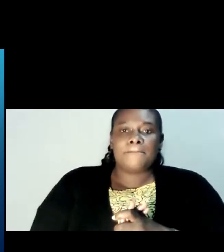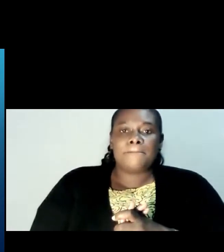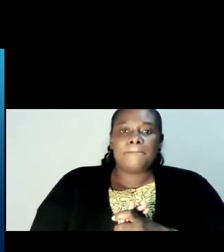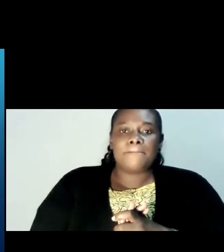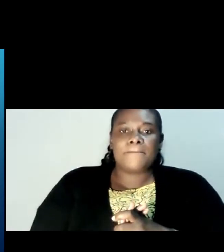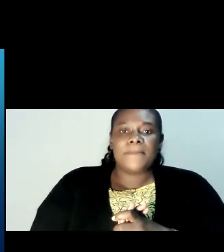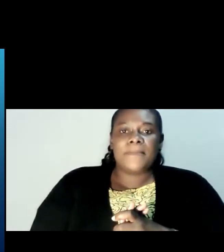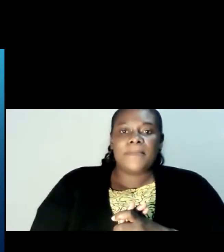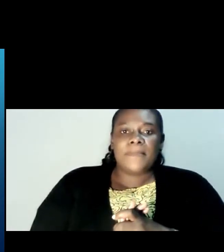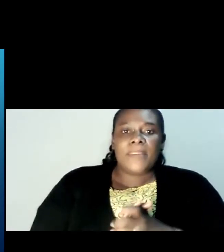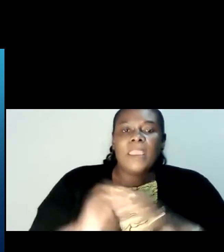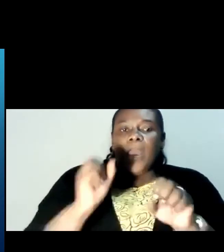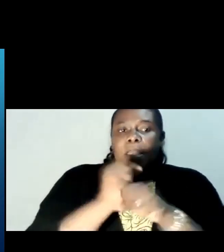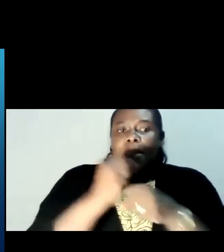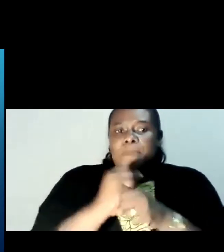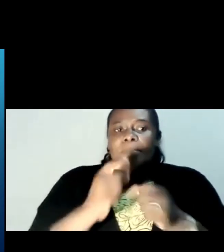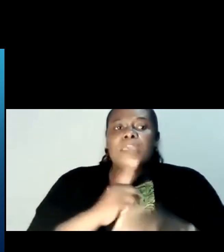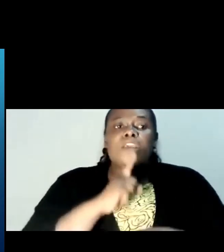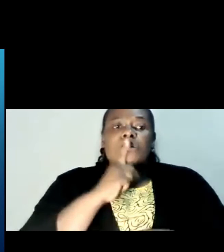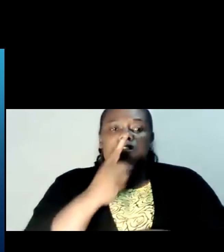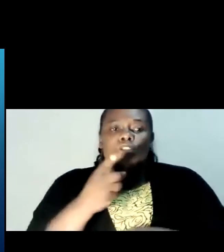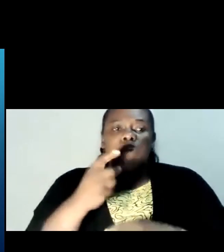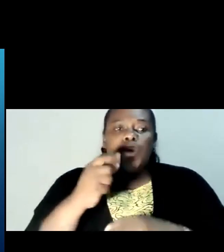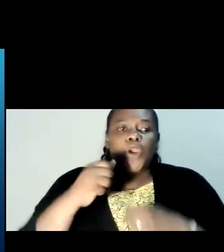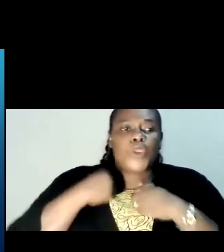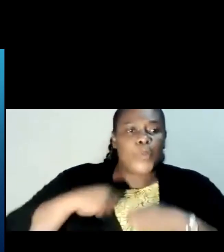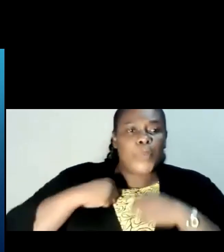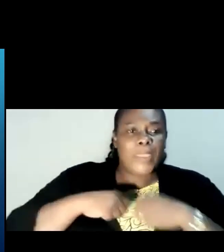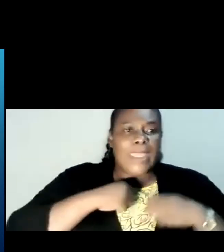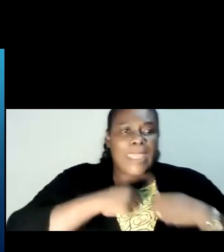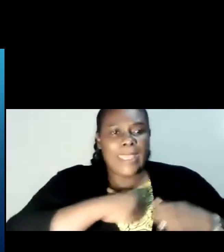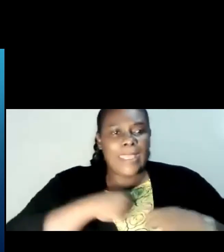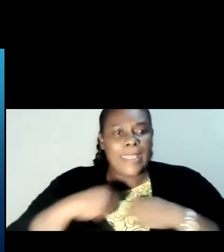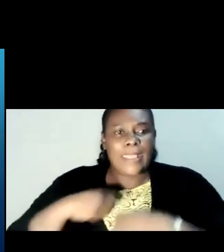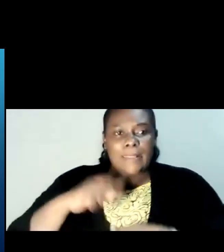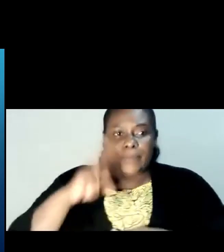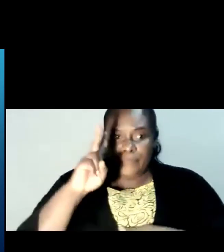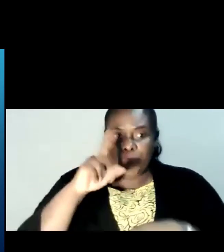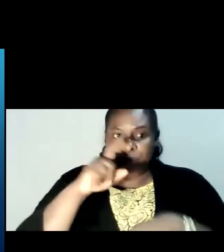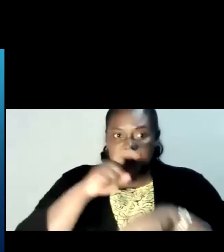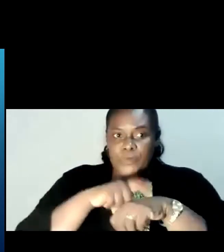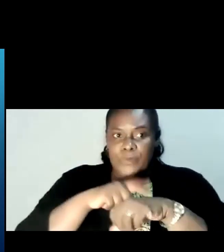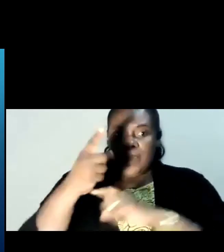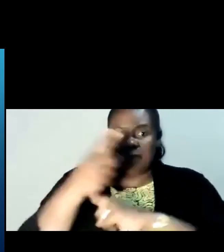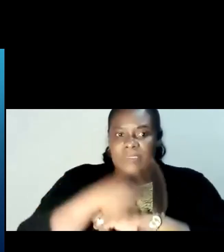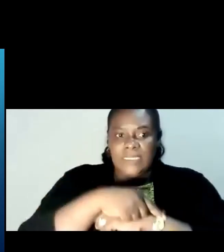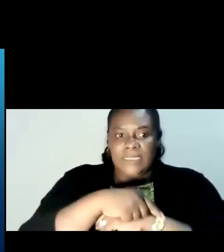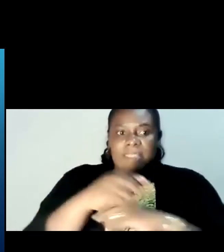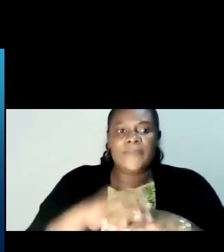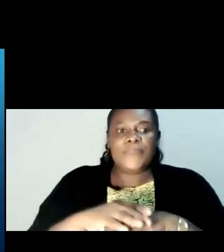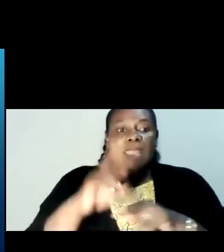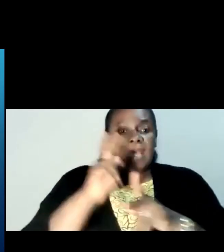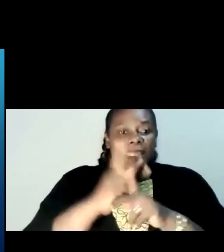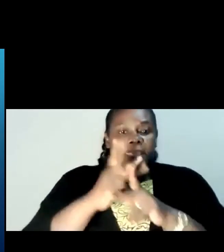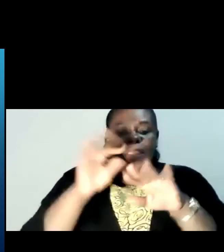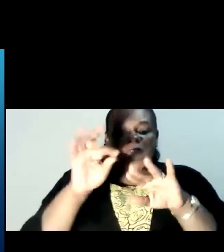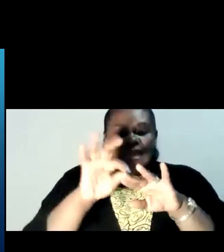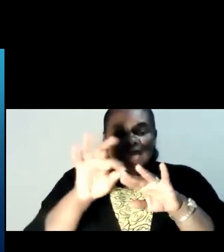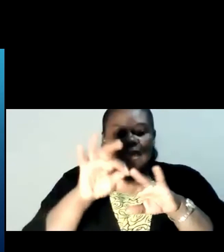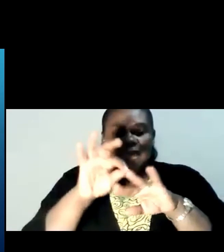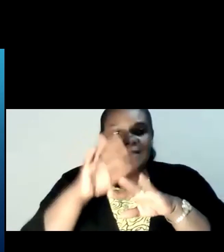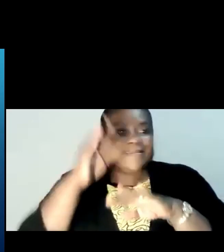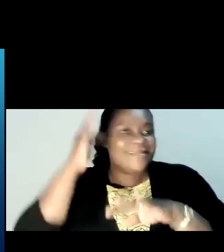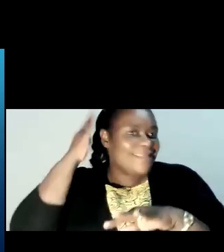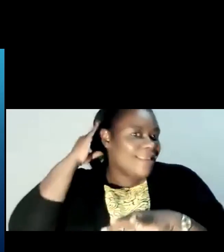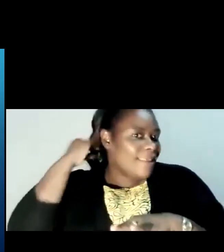Taking showers daily, twice a day, keeping our nails and hair clean, regular